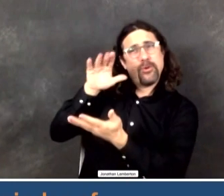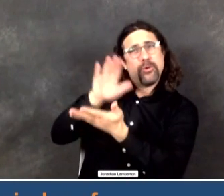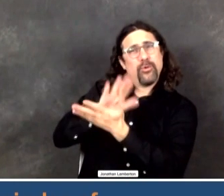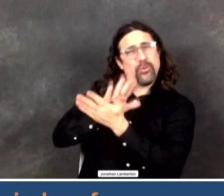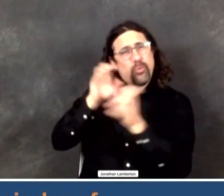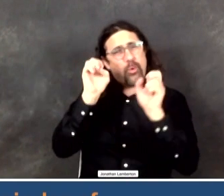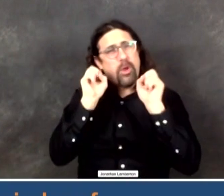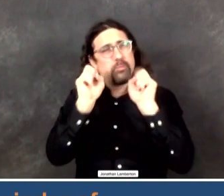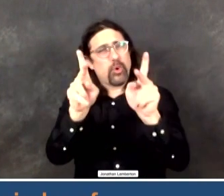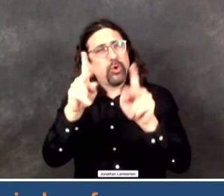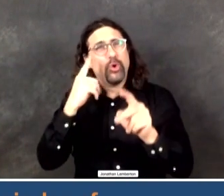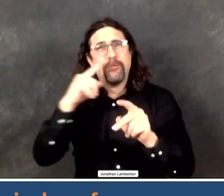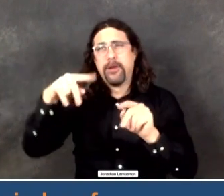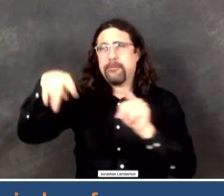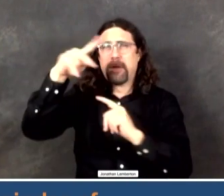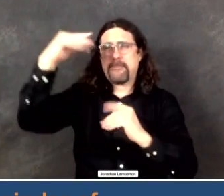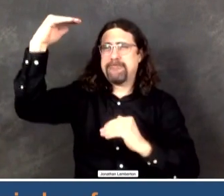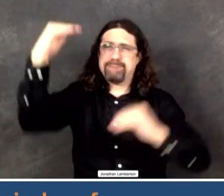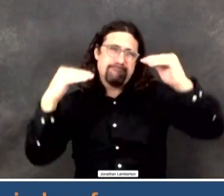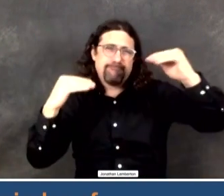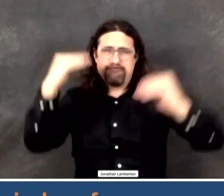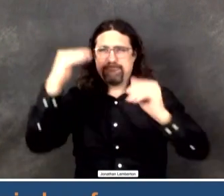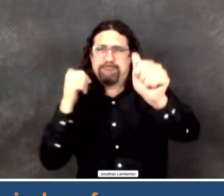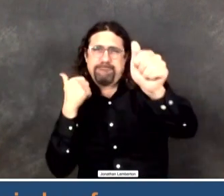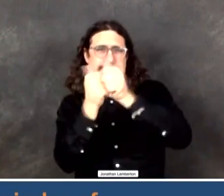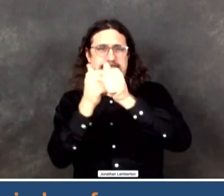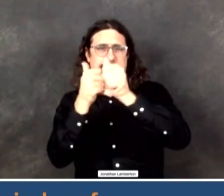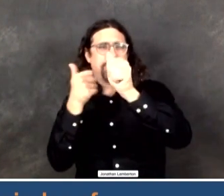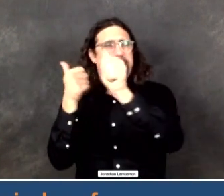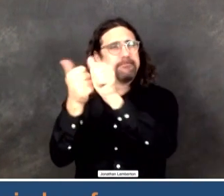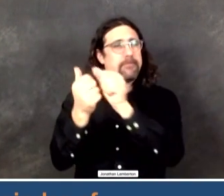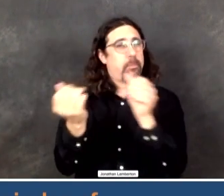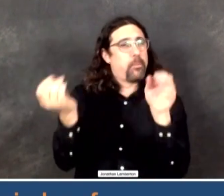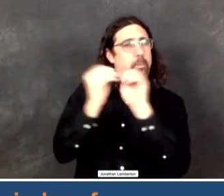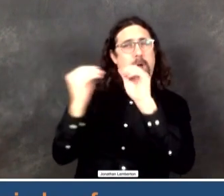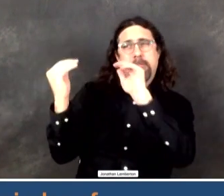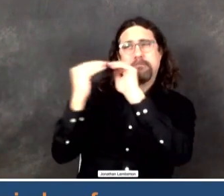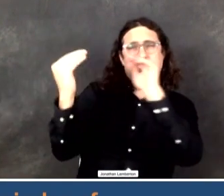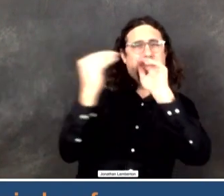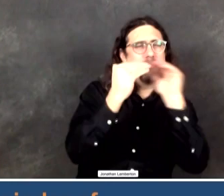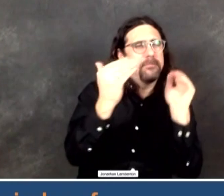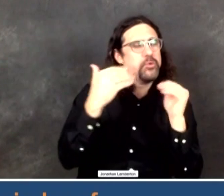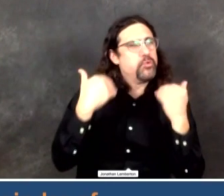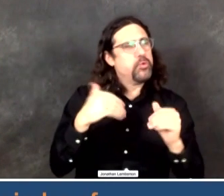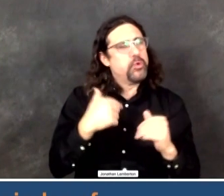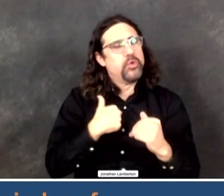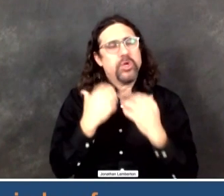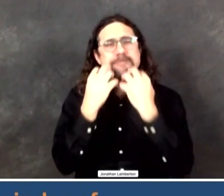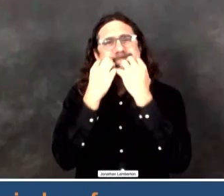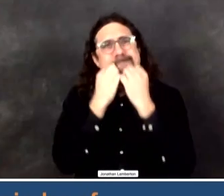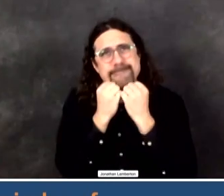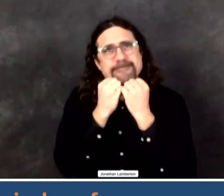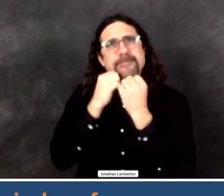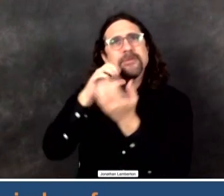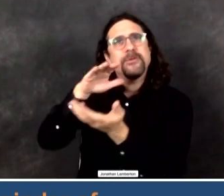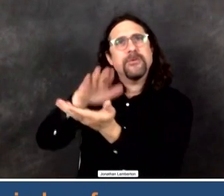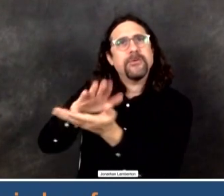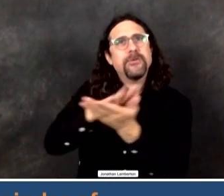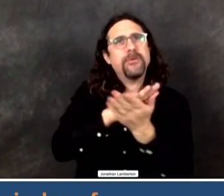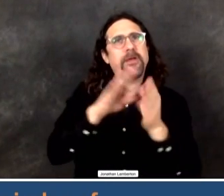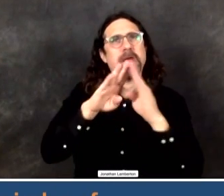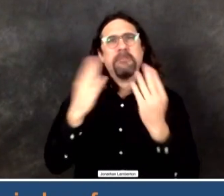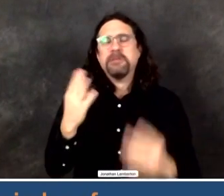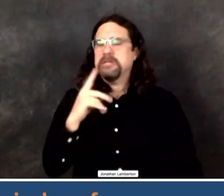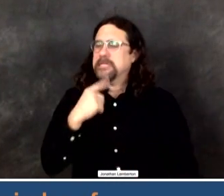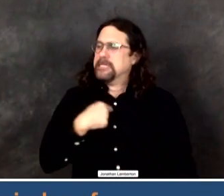having to tell you that we cannot bring our schools back for the remainder of this school year is painful. But I